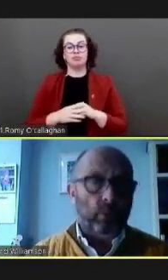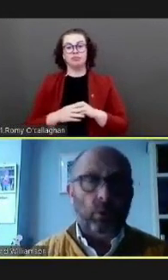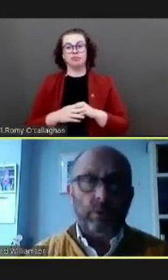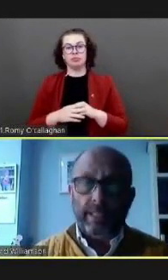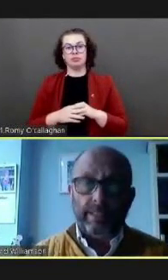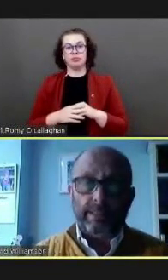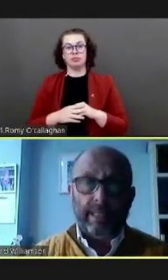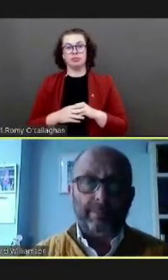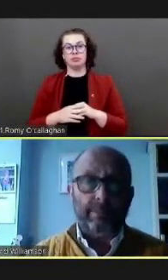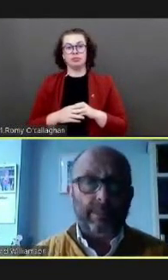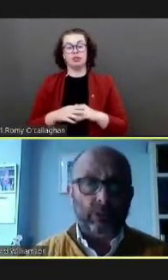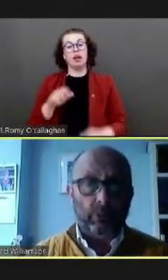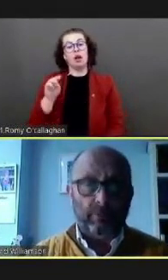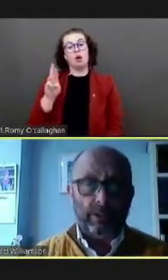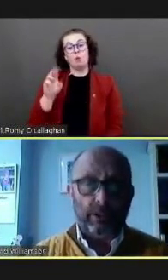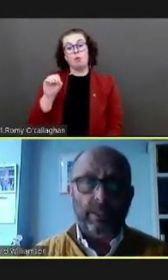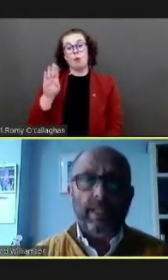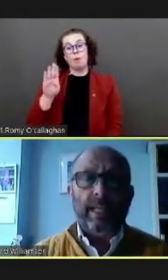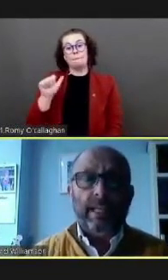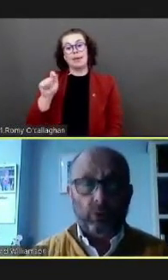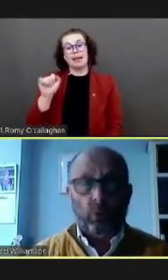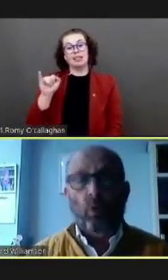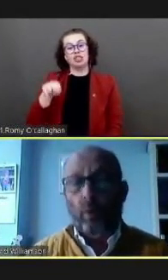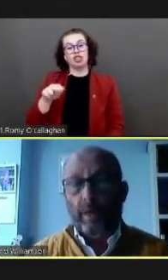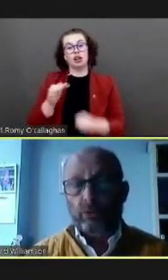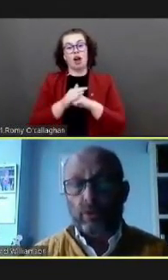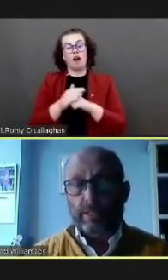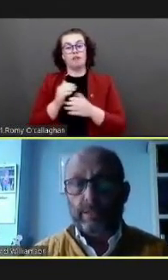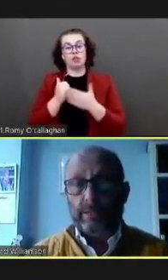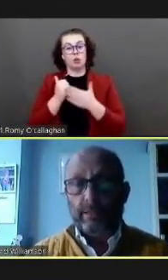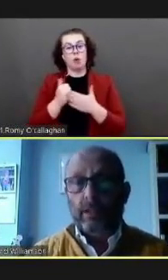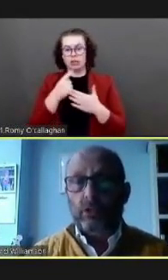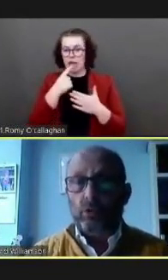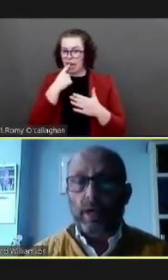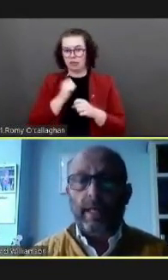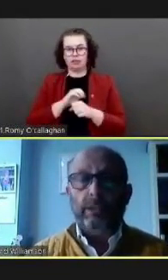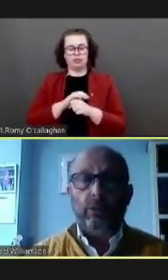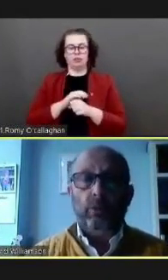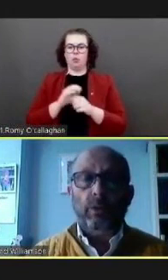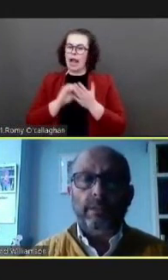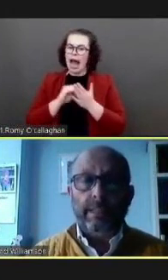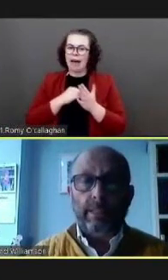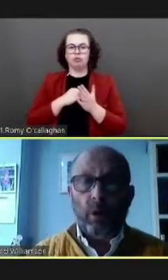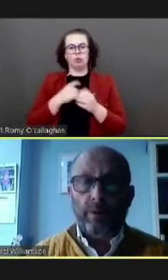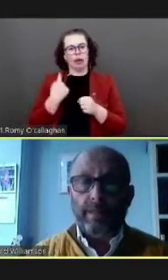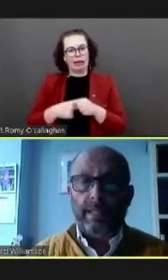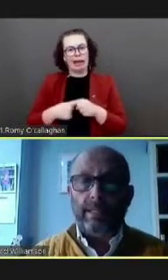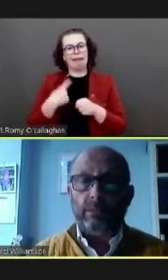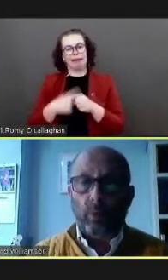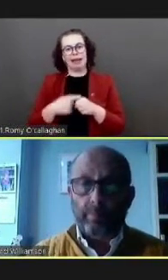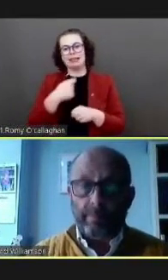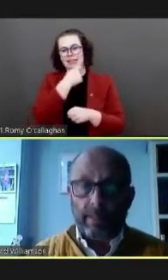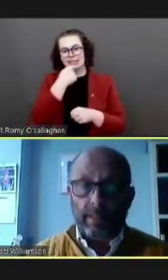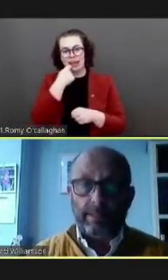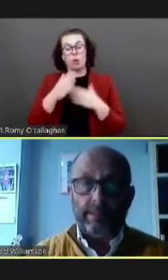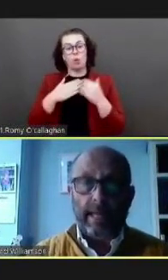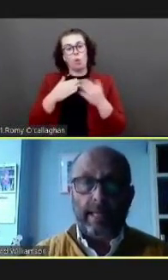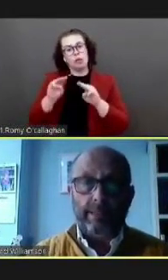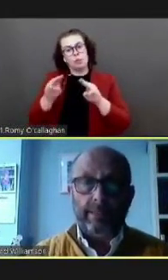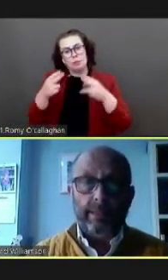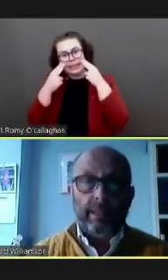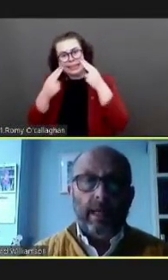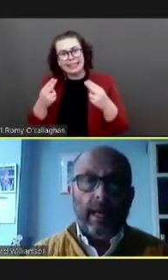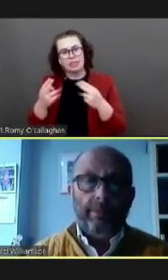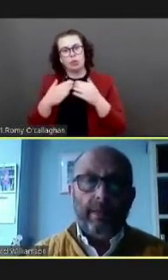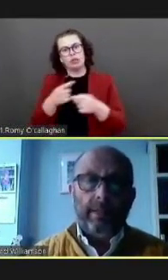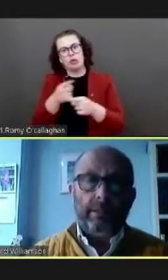provision of reports and assessments and supervision is always stressed, trying to see what the need is, what people